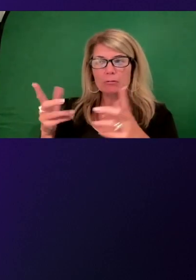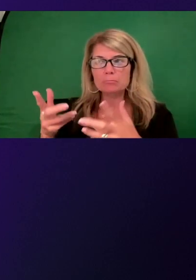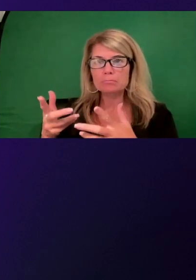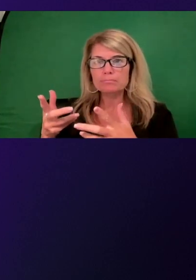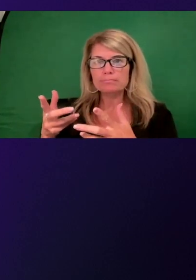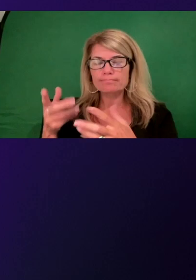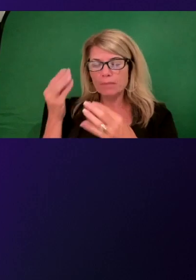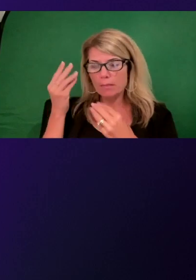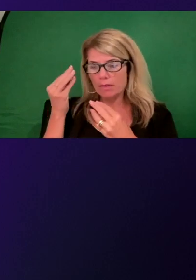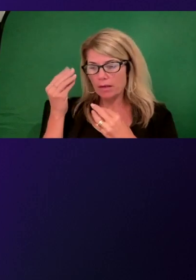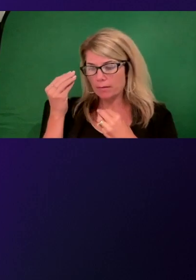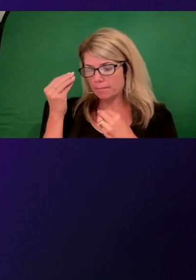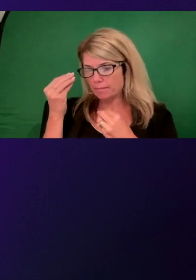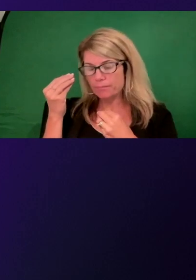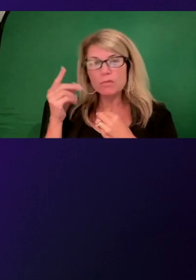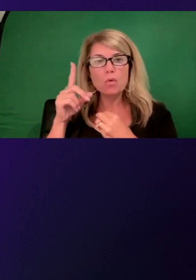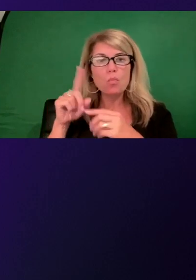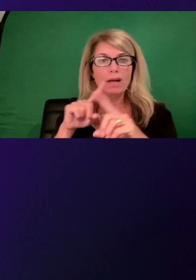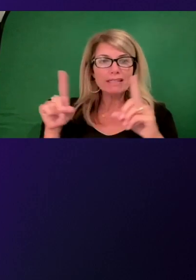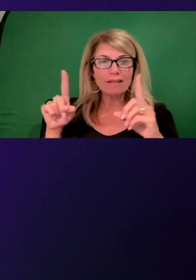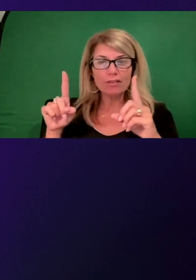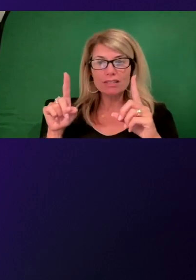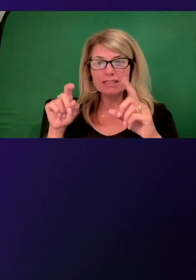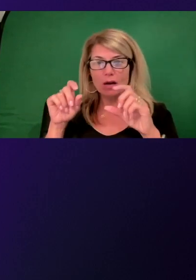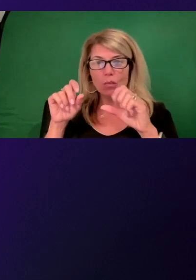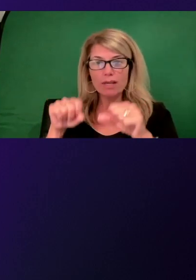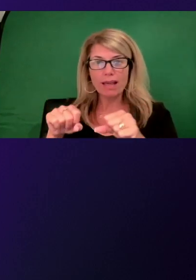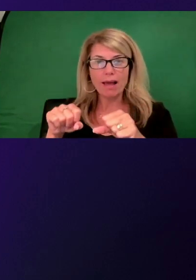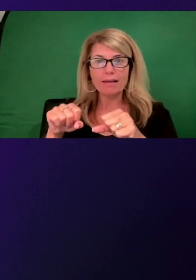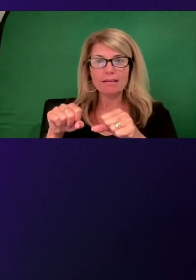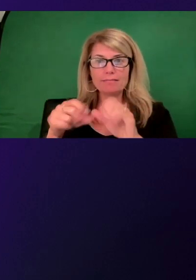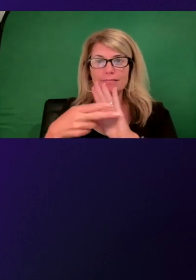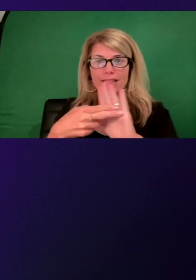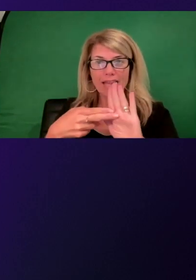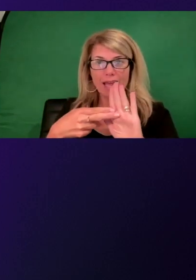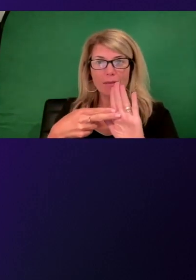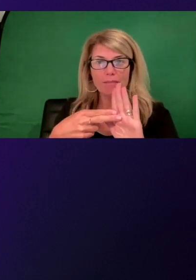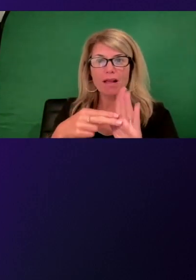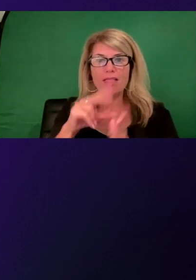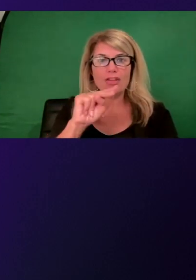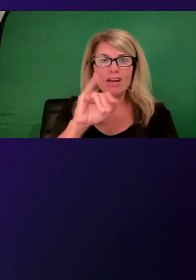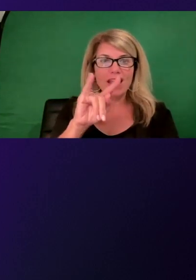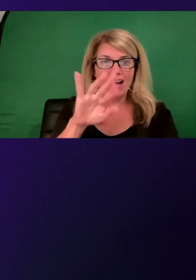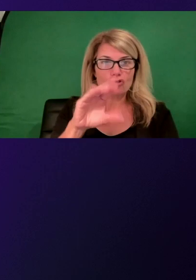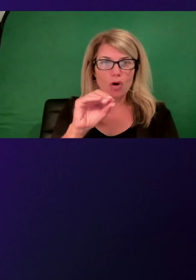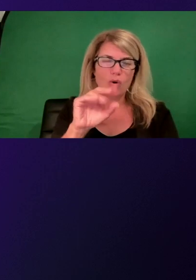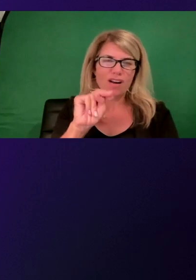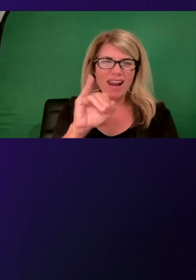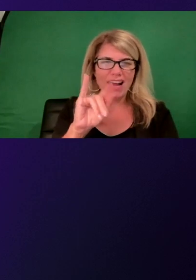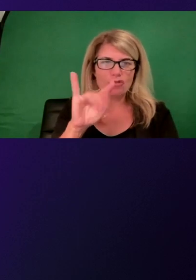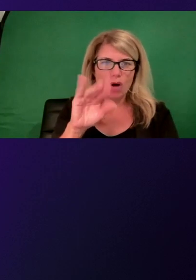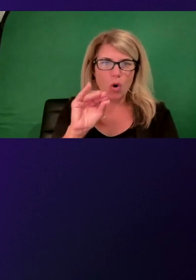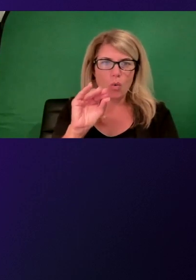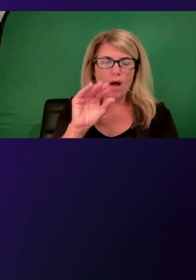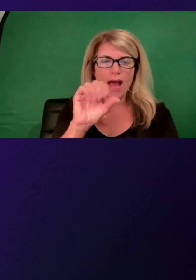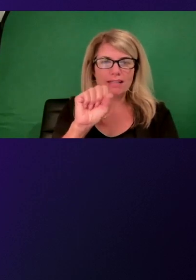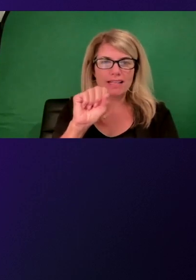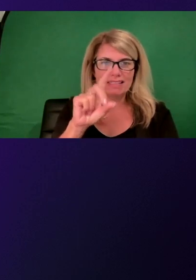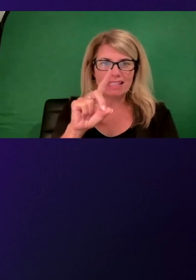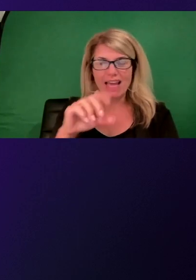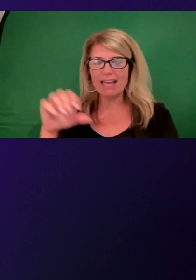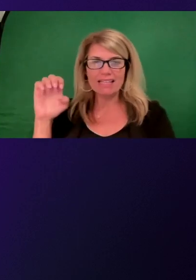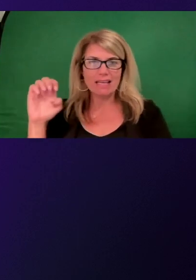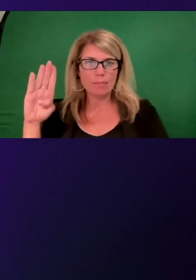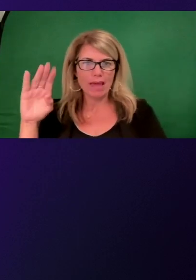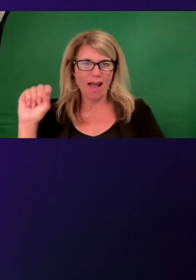think, one difference that we could name perhaps between the SSDs or Nitro SSDs and the EBS.